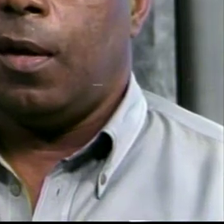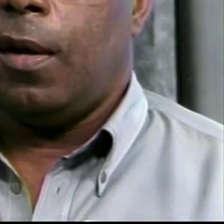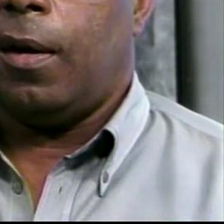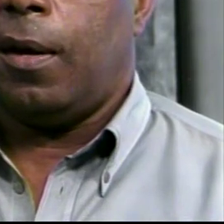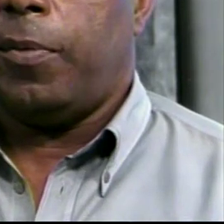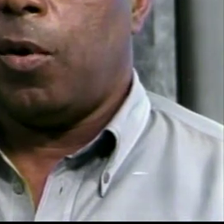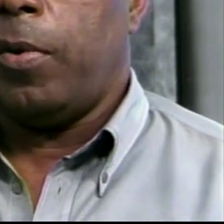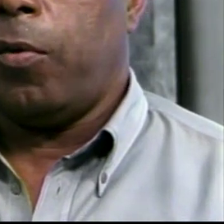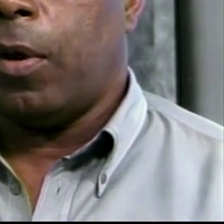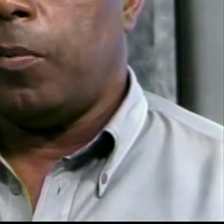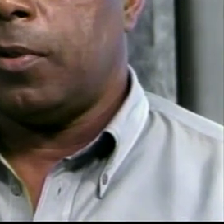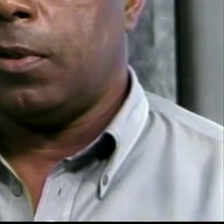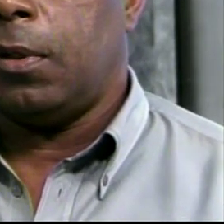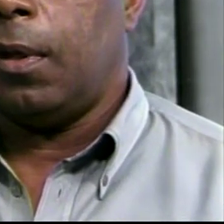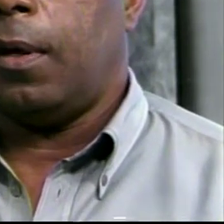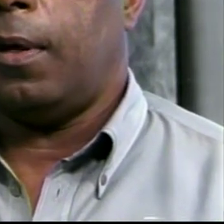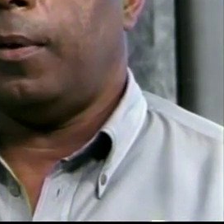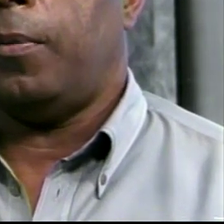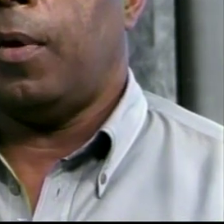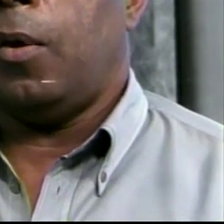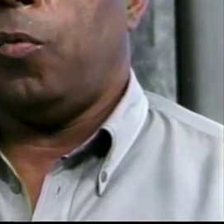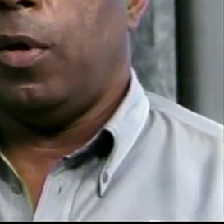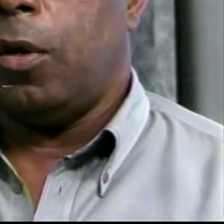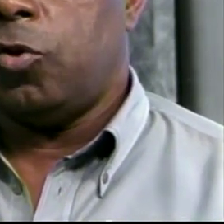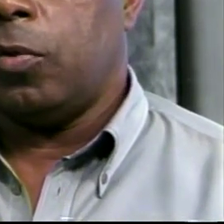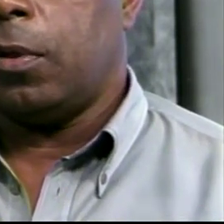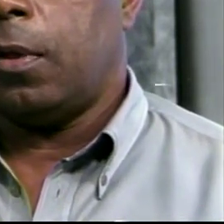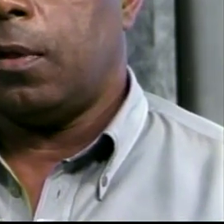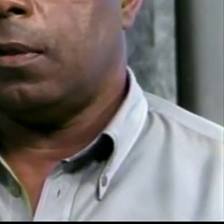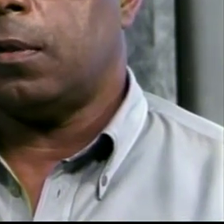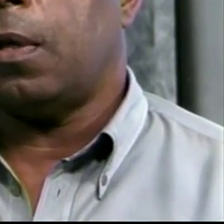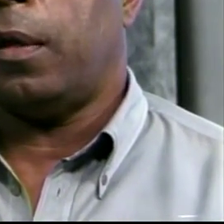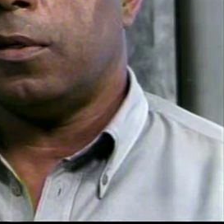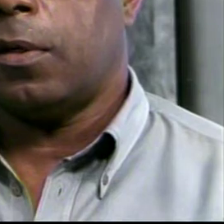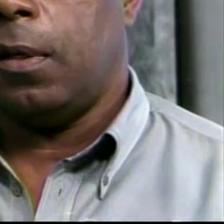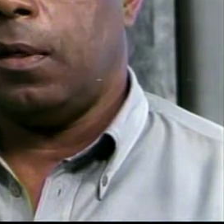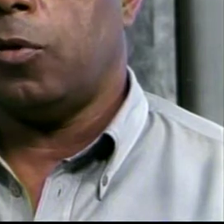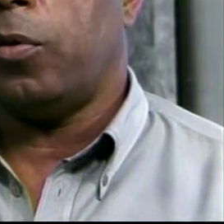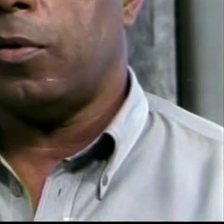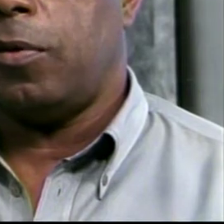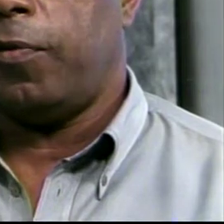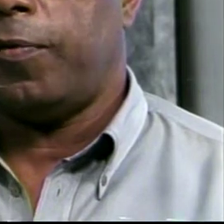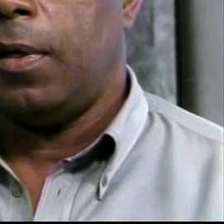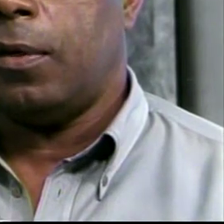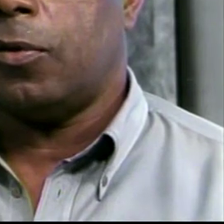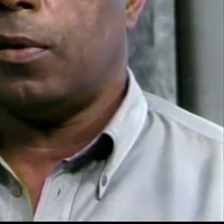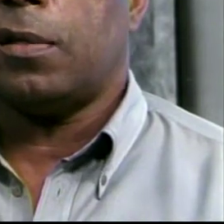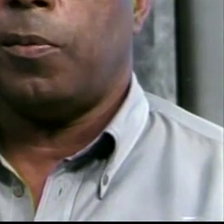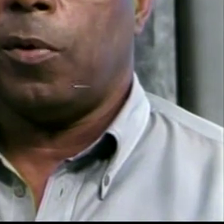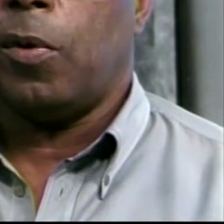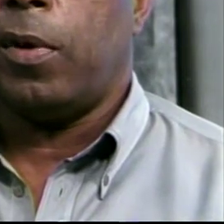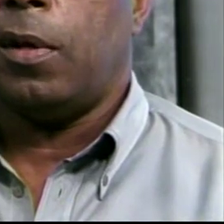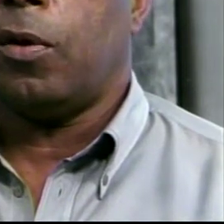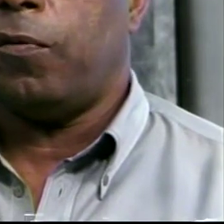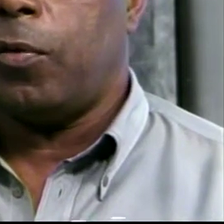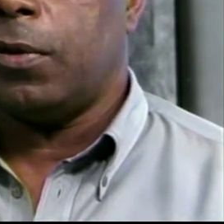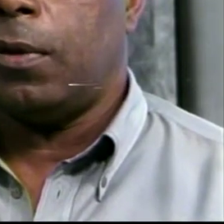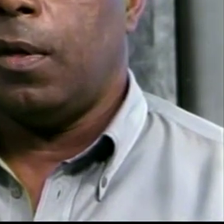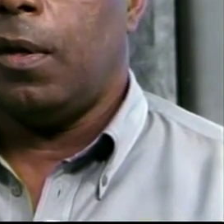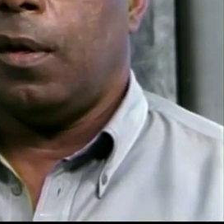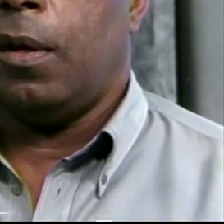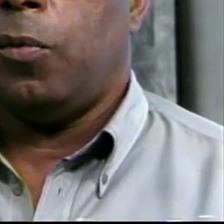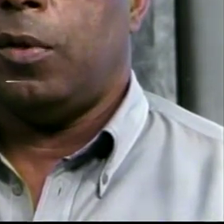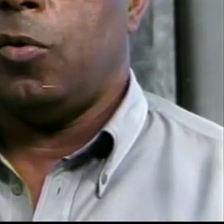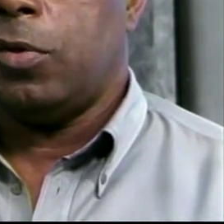So that would be a great competition. We are due to start this in 2015, so that's something we're really looking forward